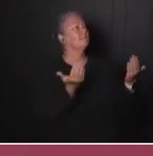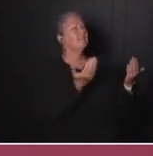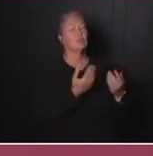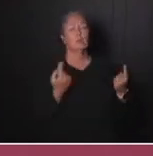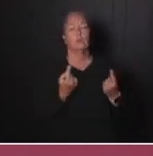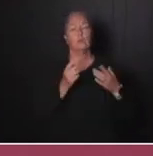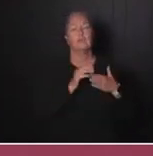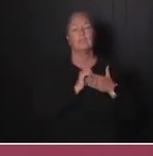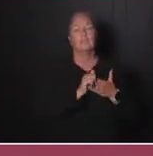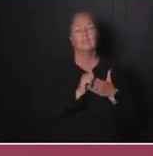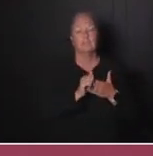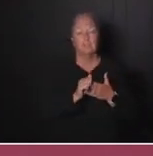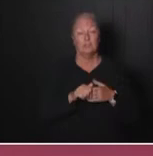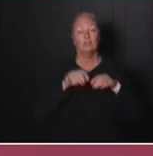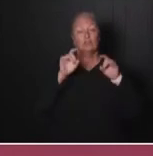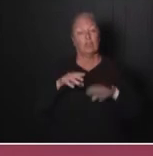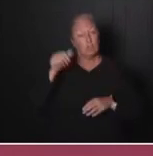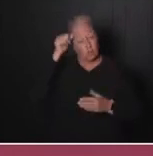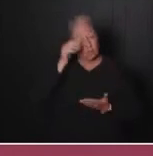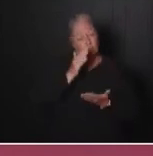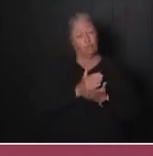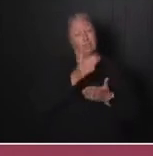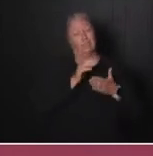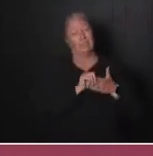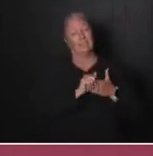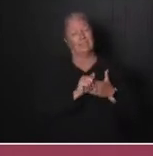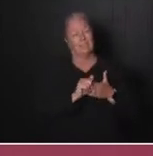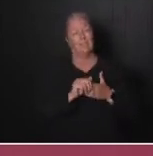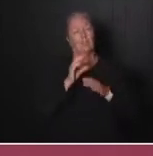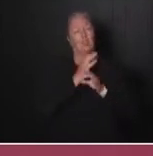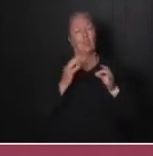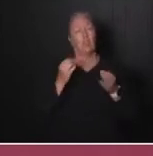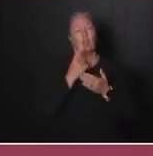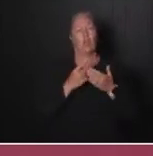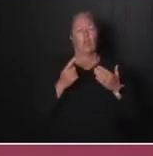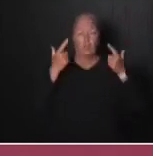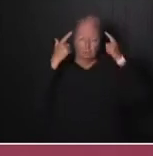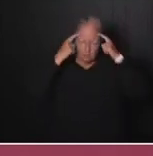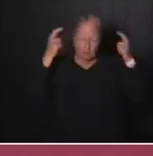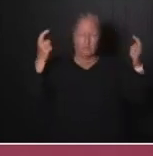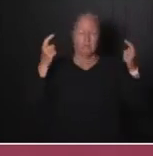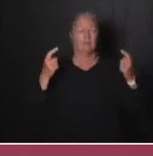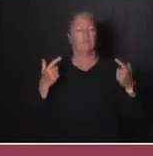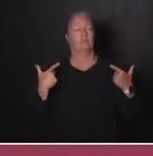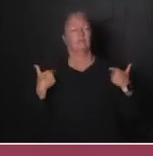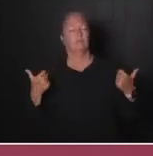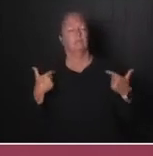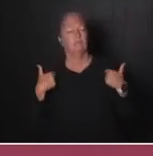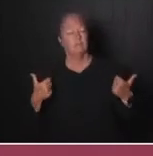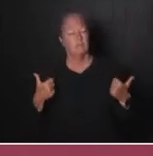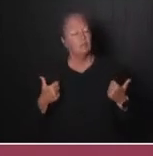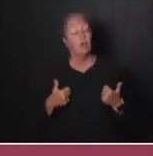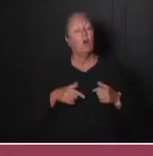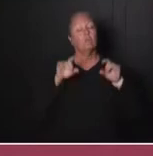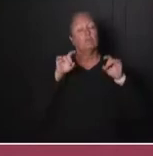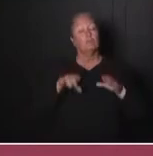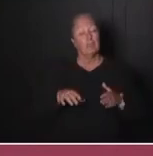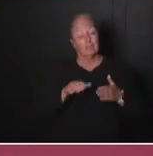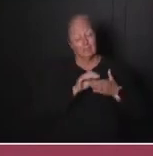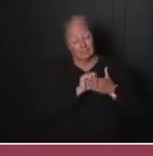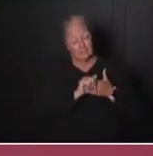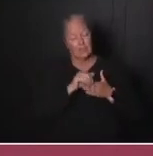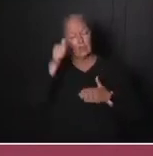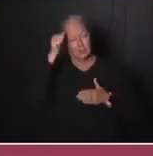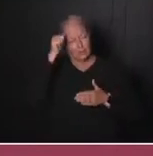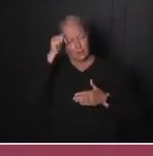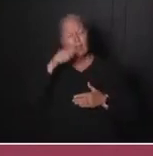because Australians know that real leaders aren't in it for themselves. Australians know that real leaders are on their